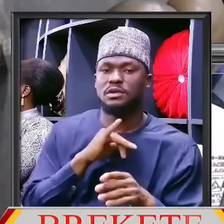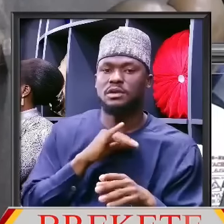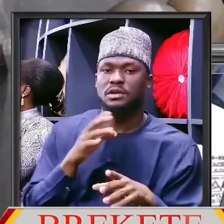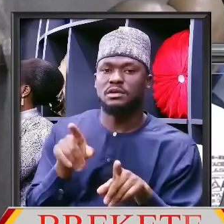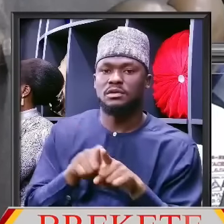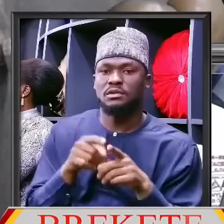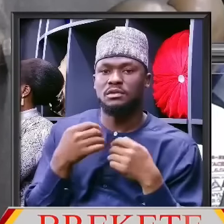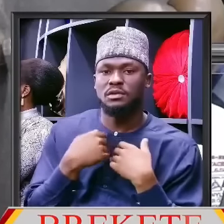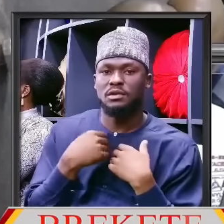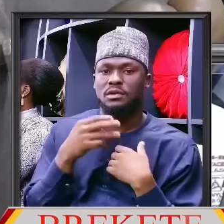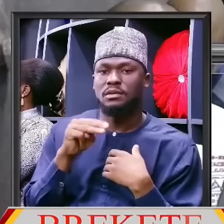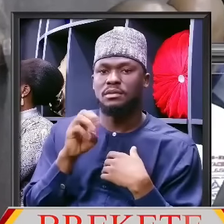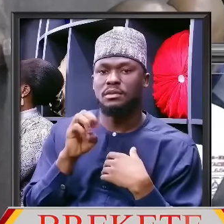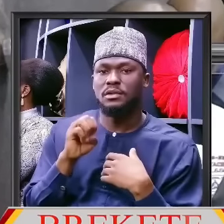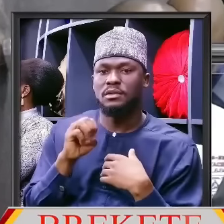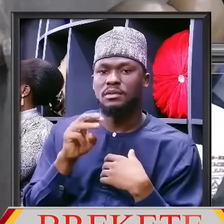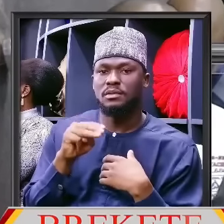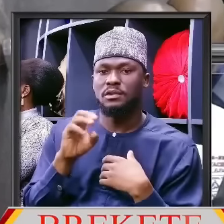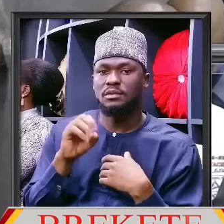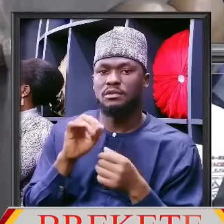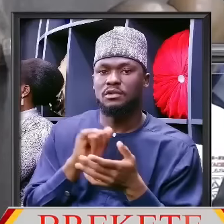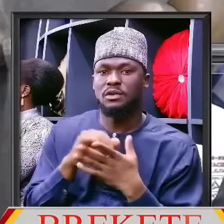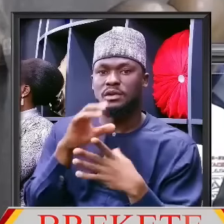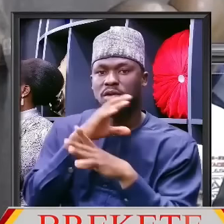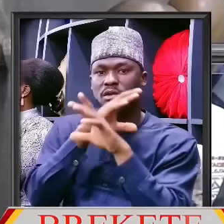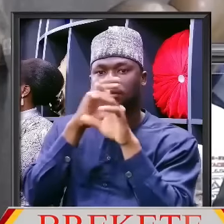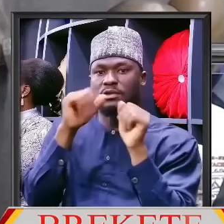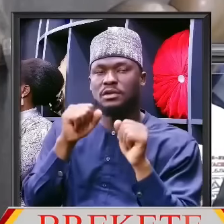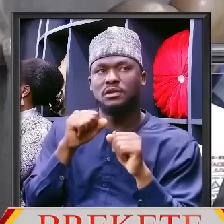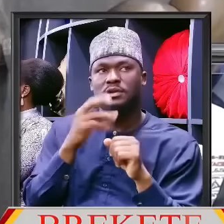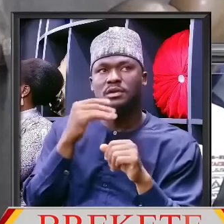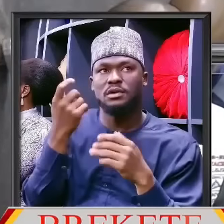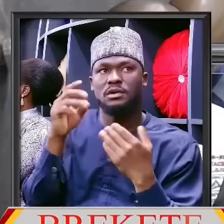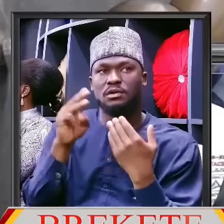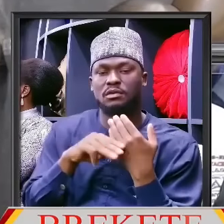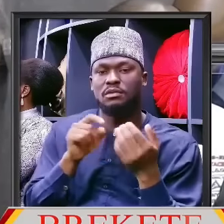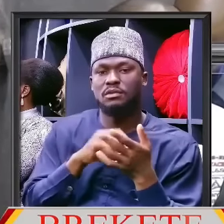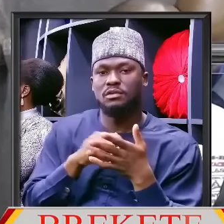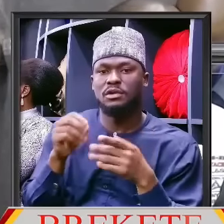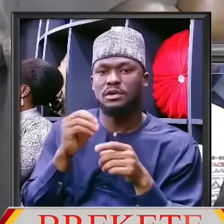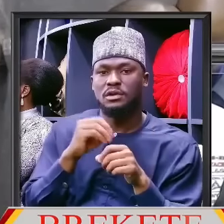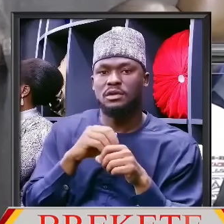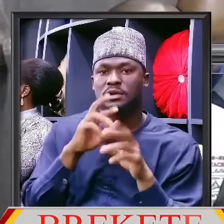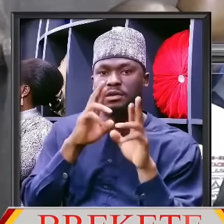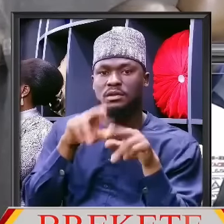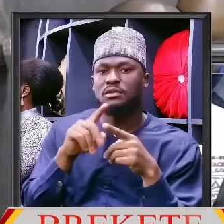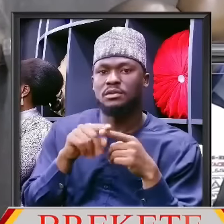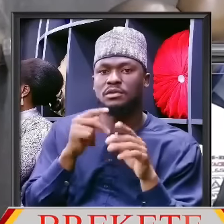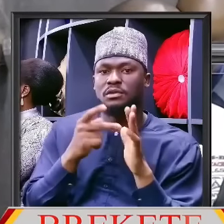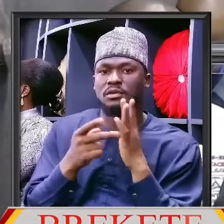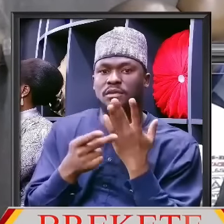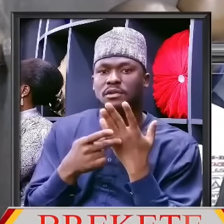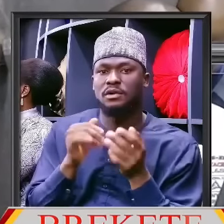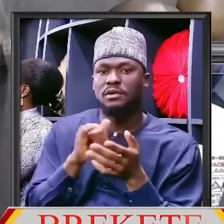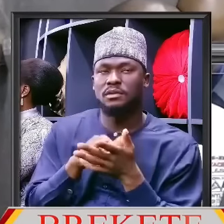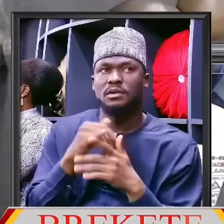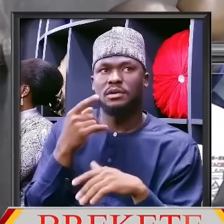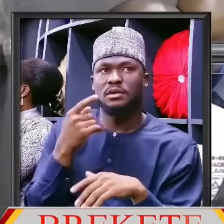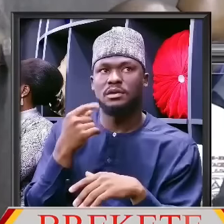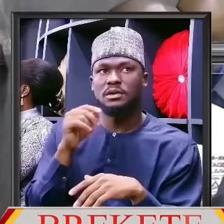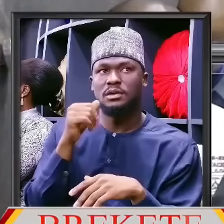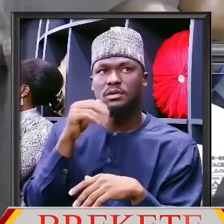memo now where the president and the executive, where they write in response to the program where that woman